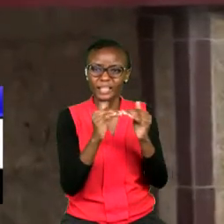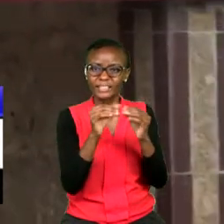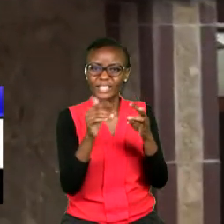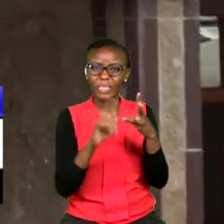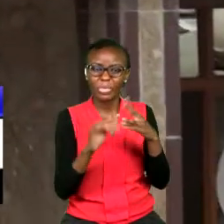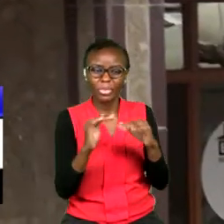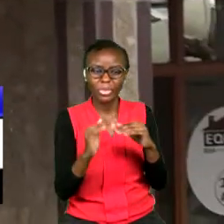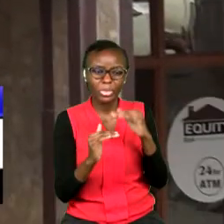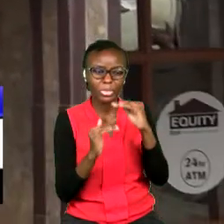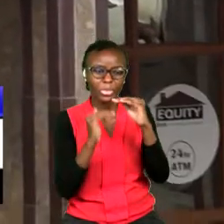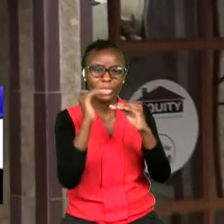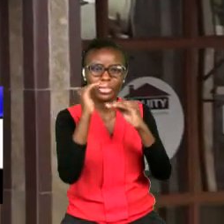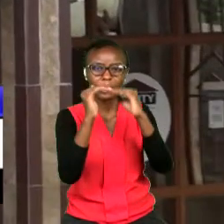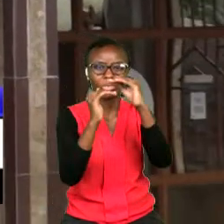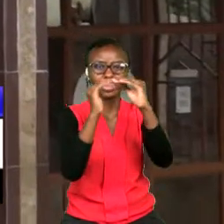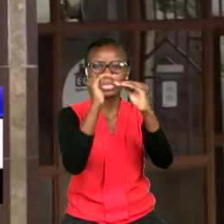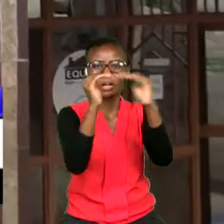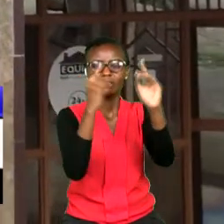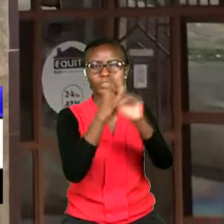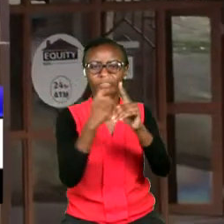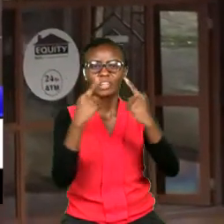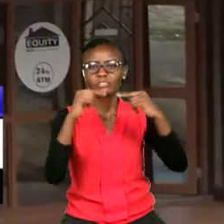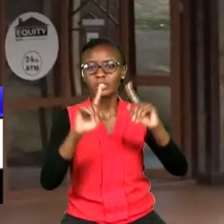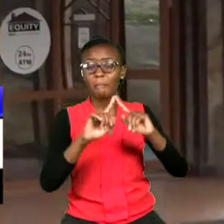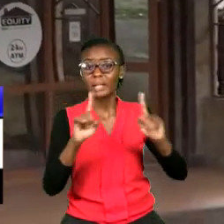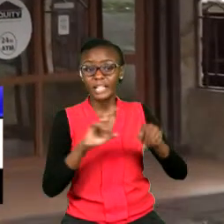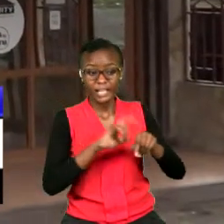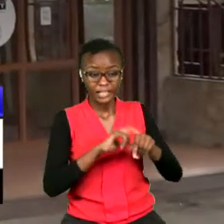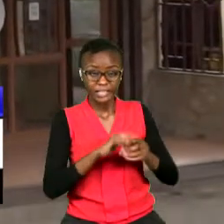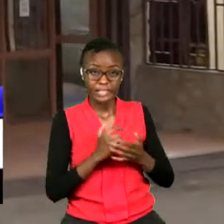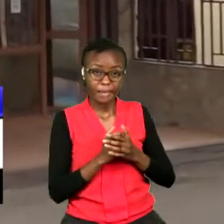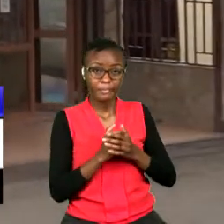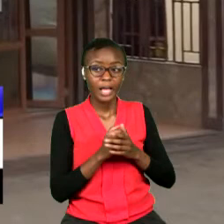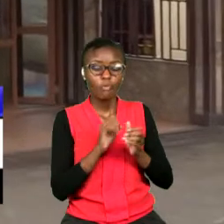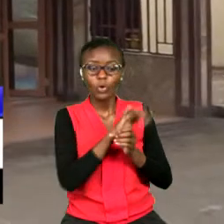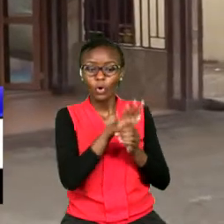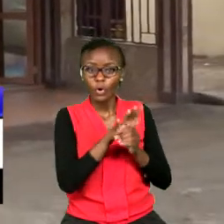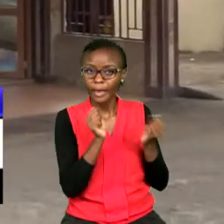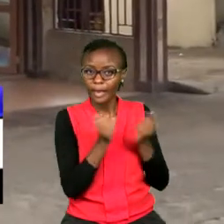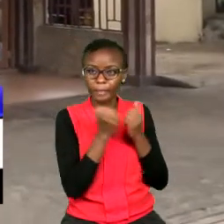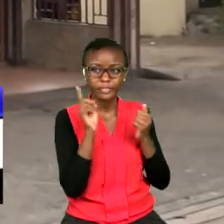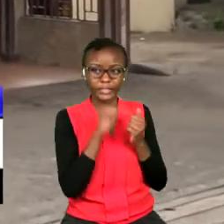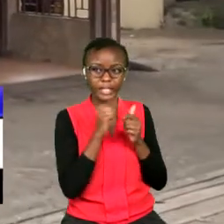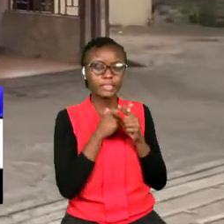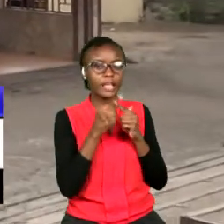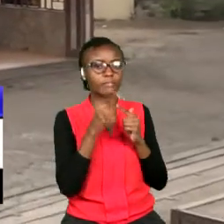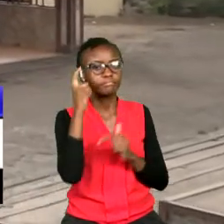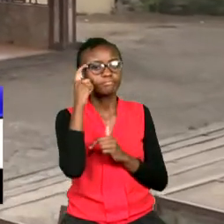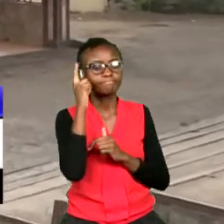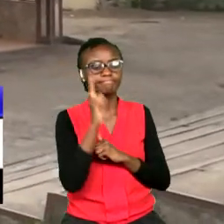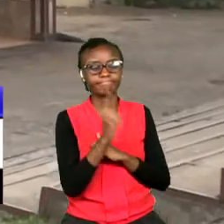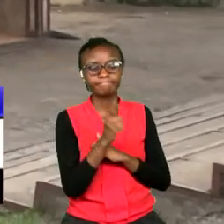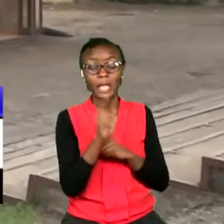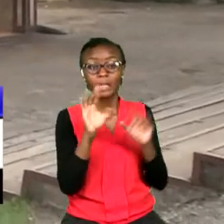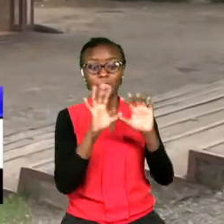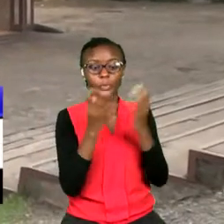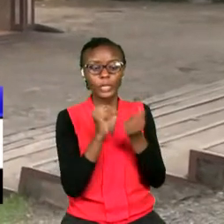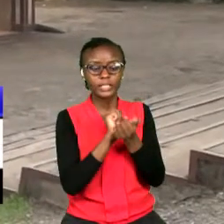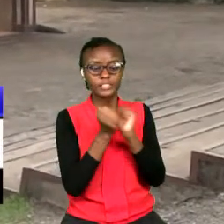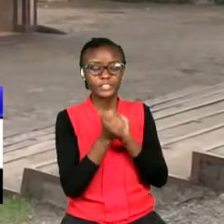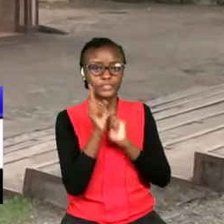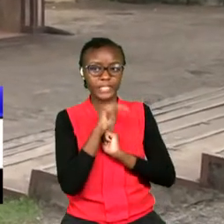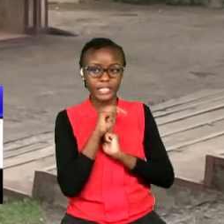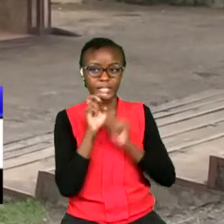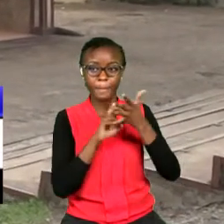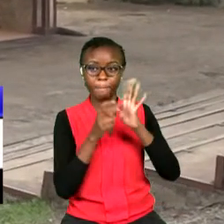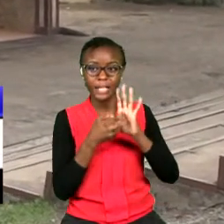bureaucracy of introductions. So when the moment of COVID came, we realized the world has changed, and we